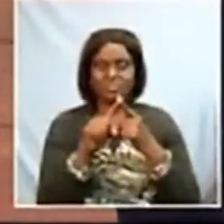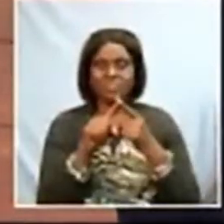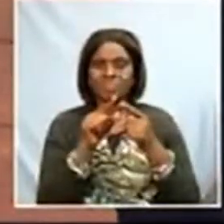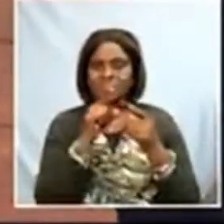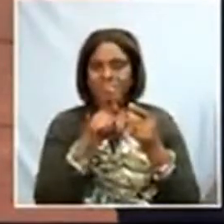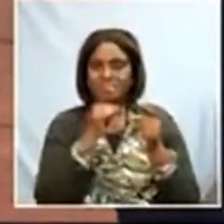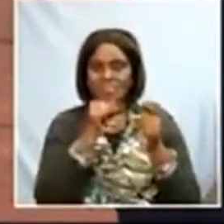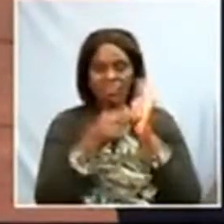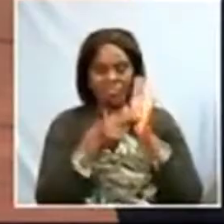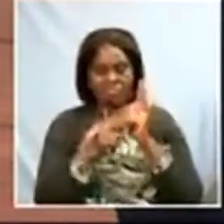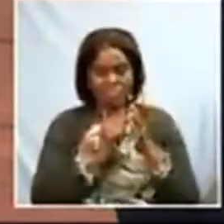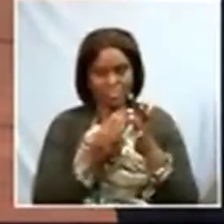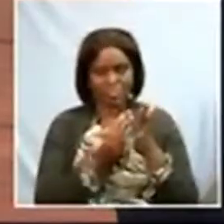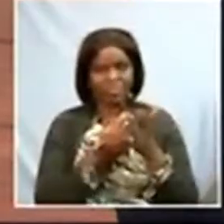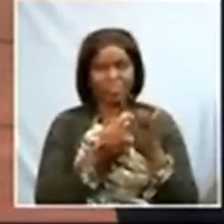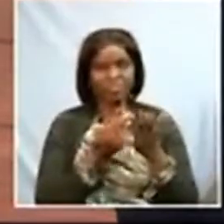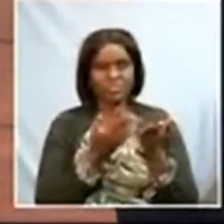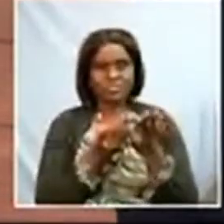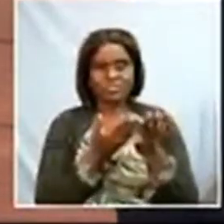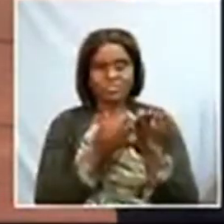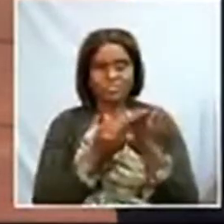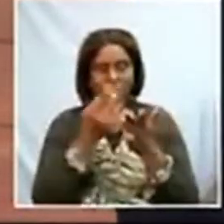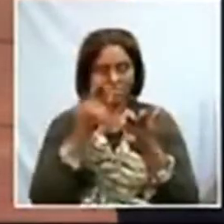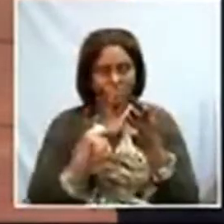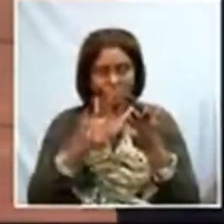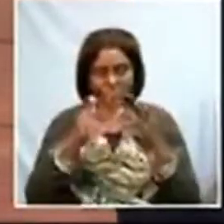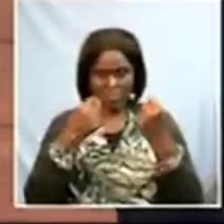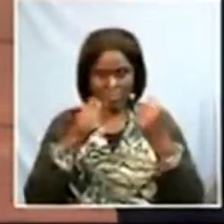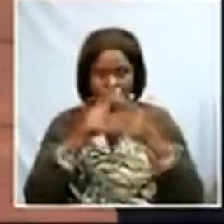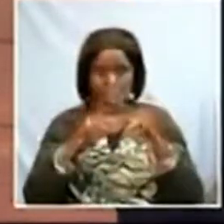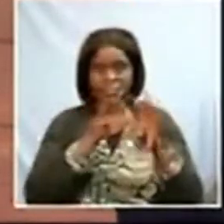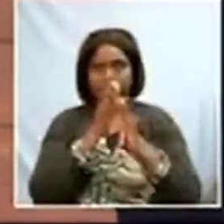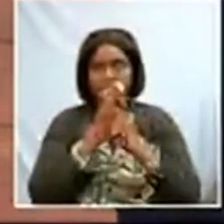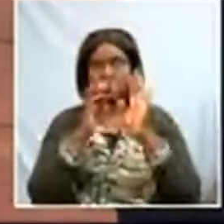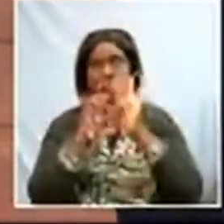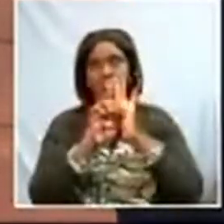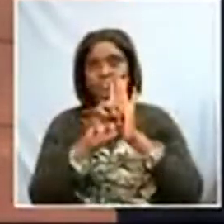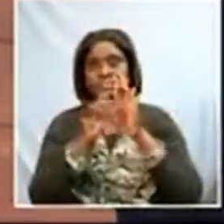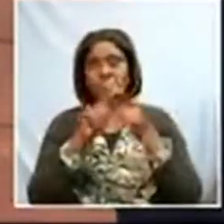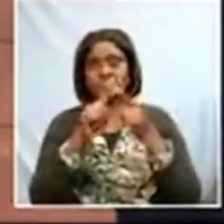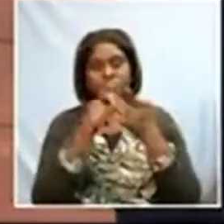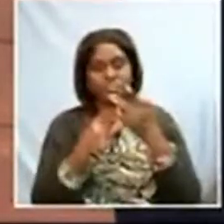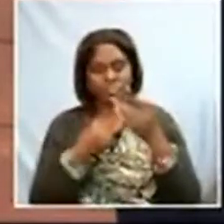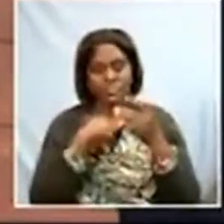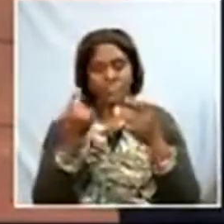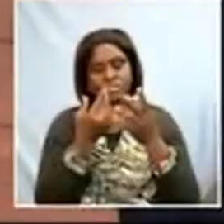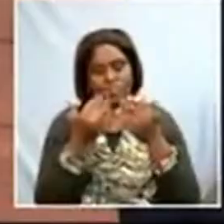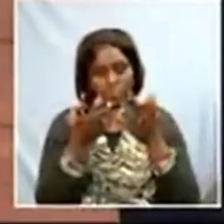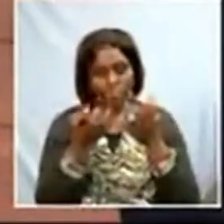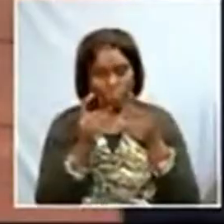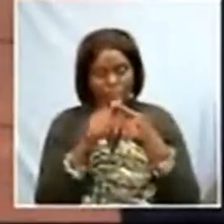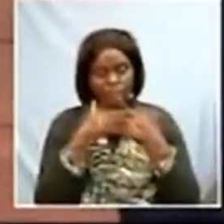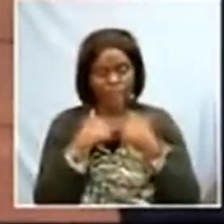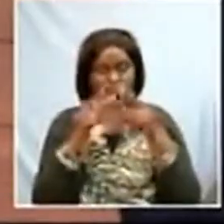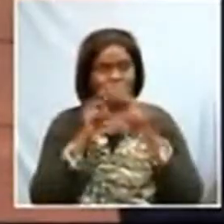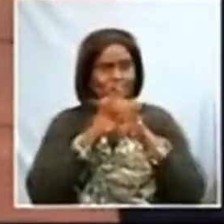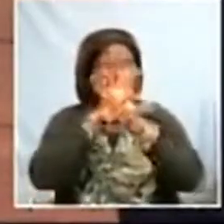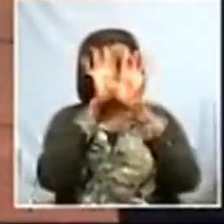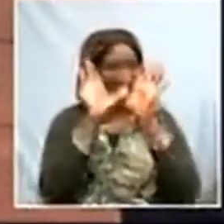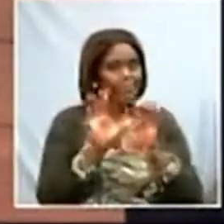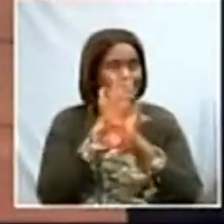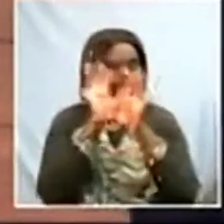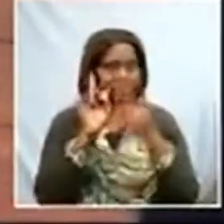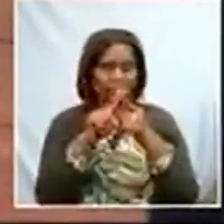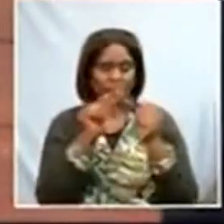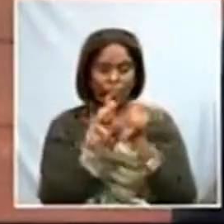does not show us actually what they are trying to refer to. So I wanted to have a point of clarification,